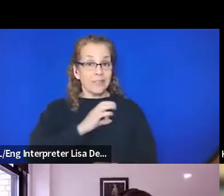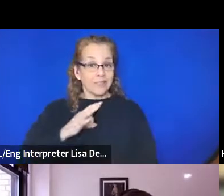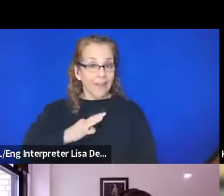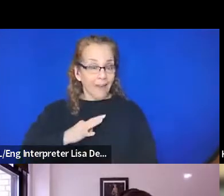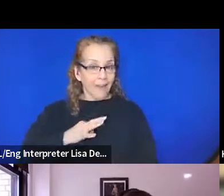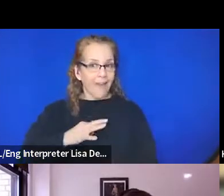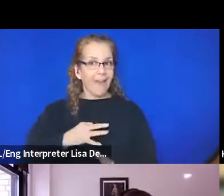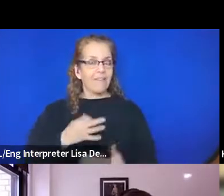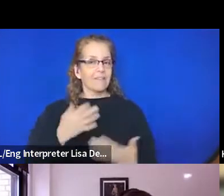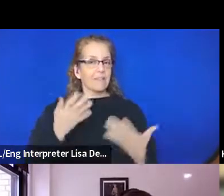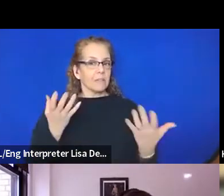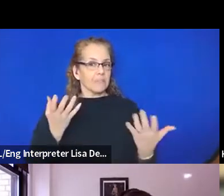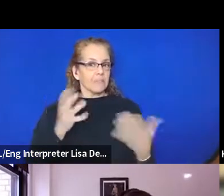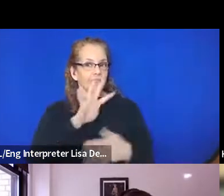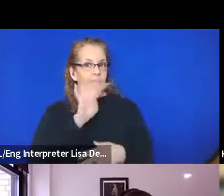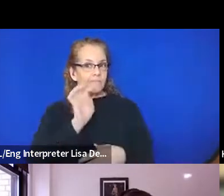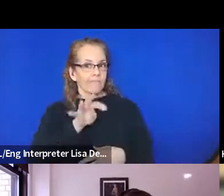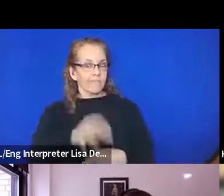pay.